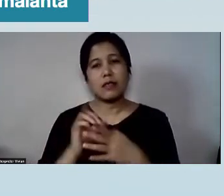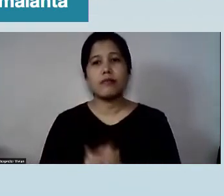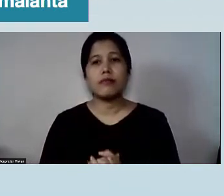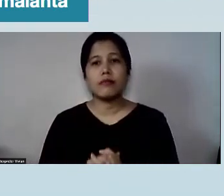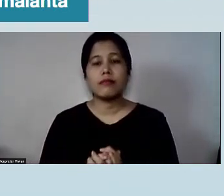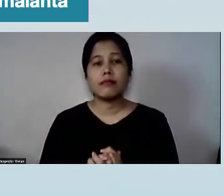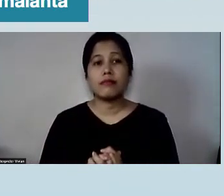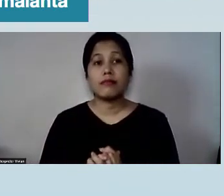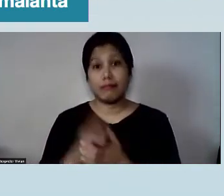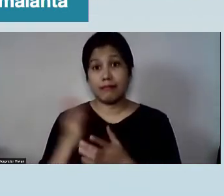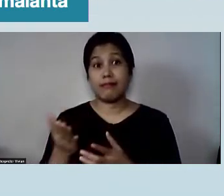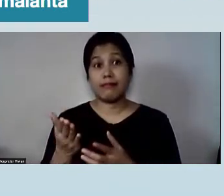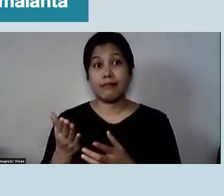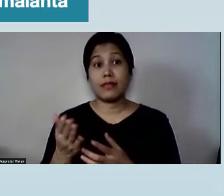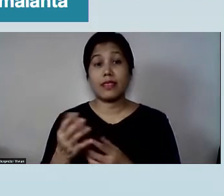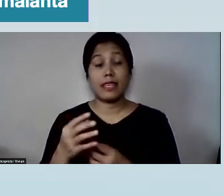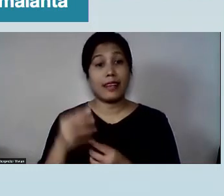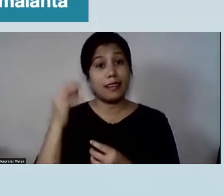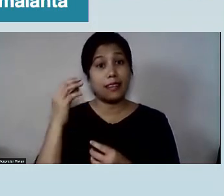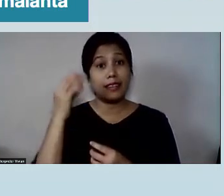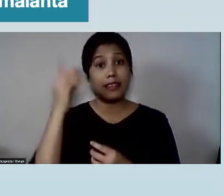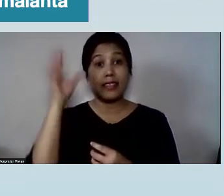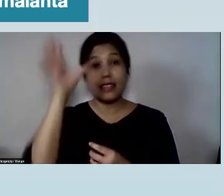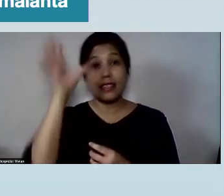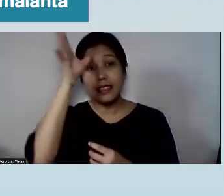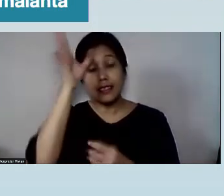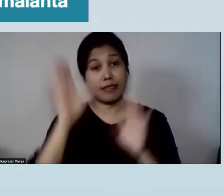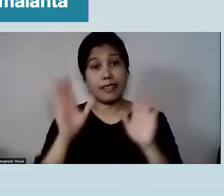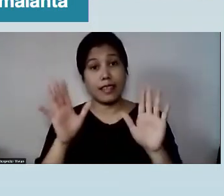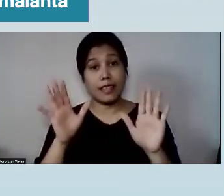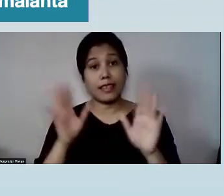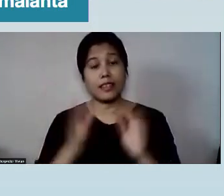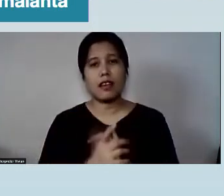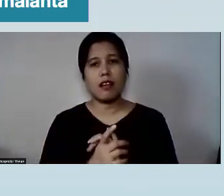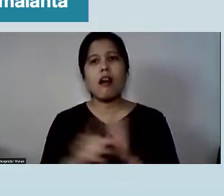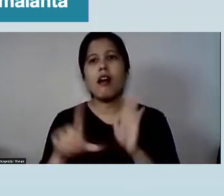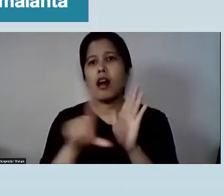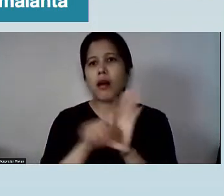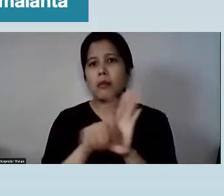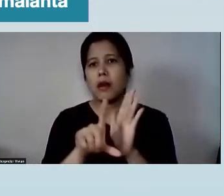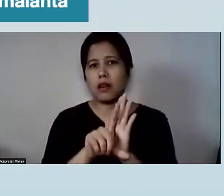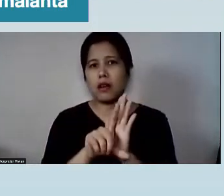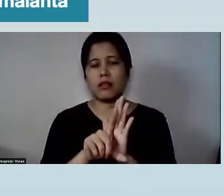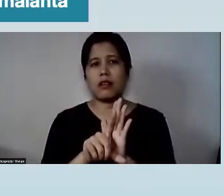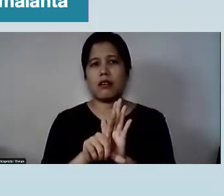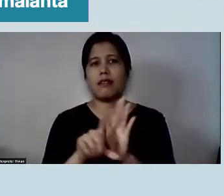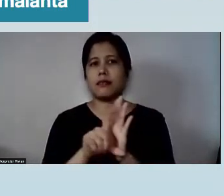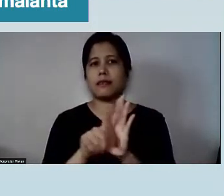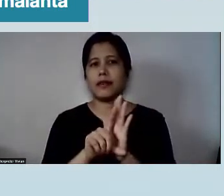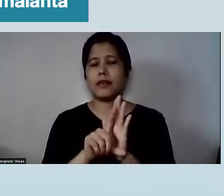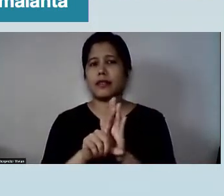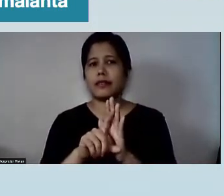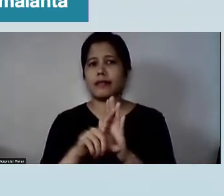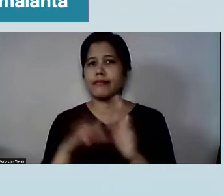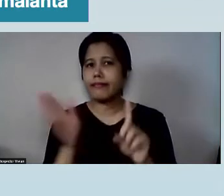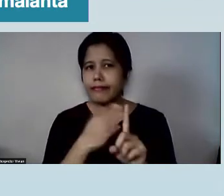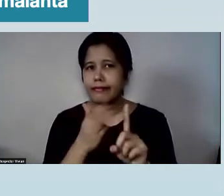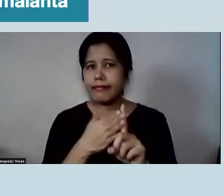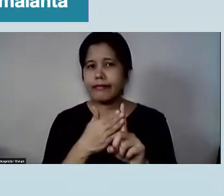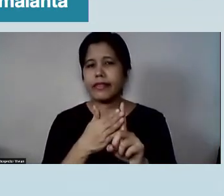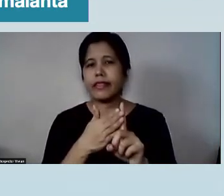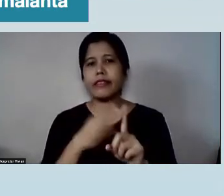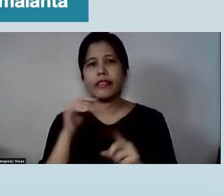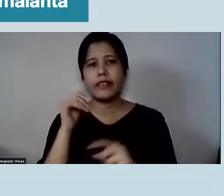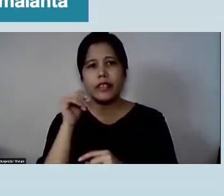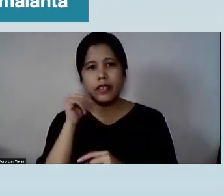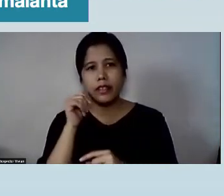by my dad. And well, I think because bawal daw paluin yung girl. So kahit inaaway ko ng mga kapatid ko, ako, I had to take the